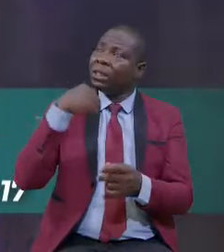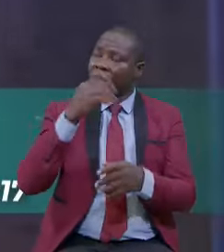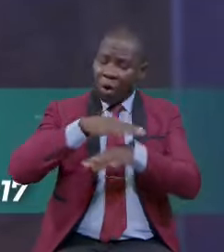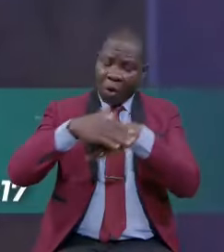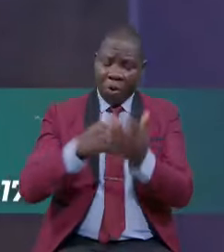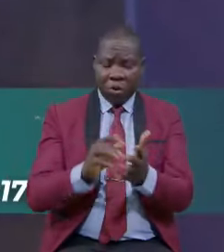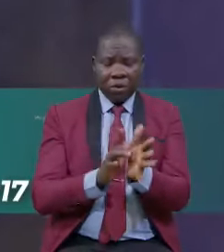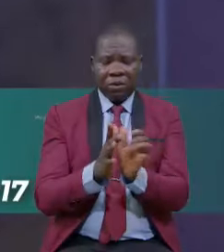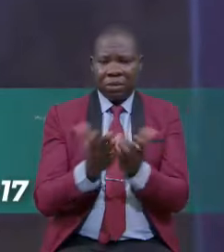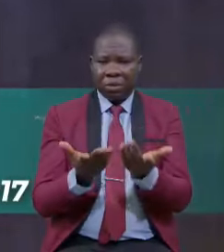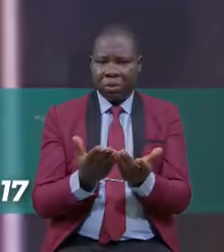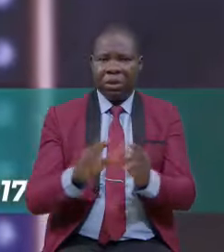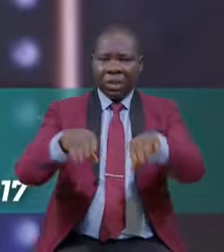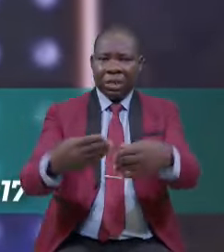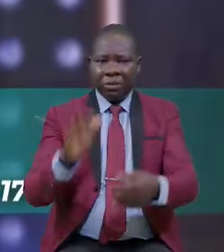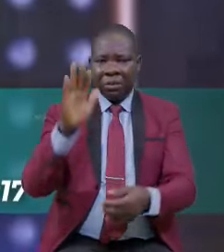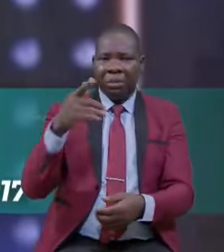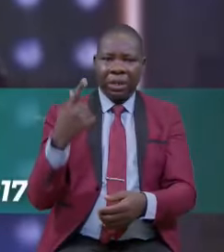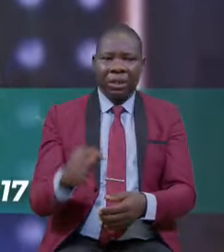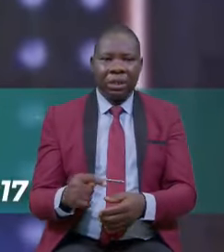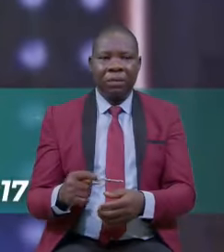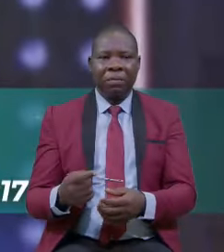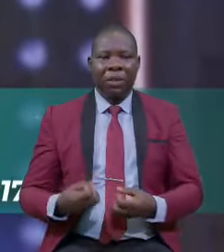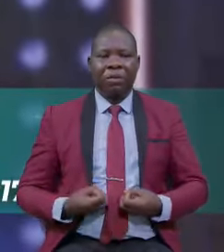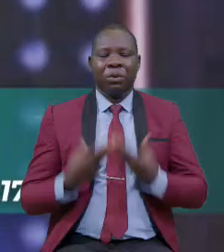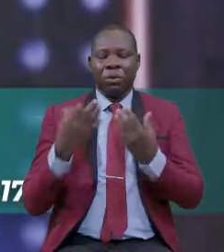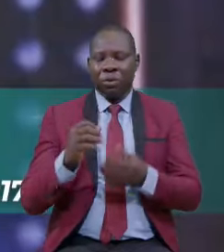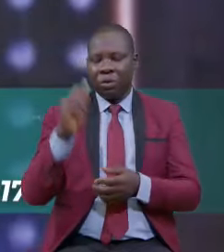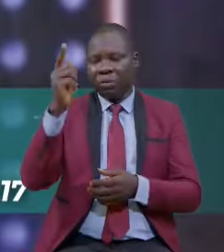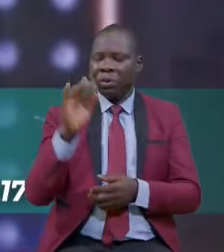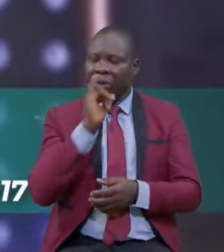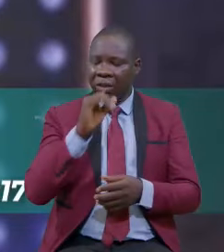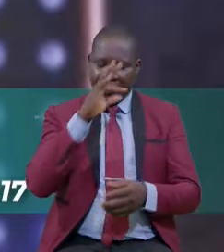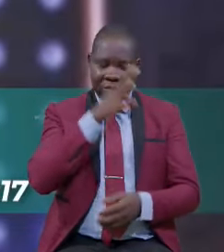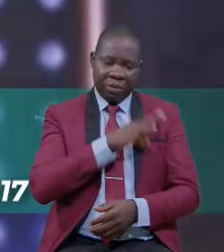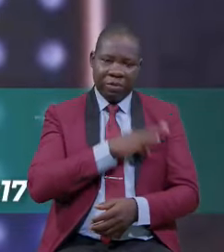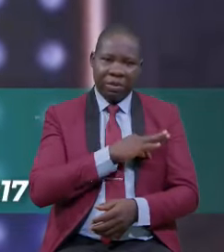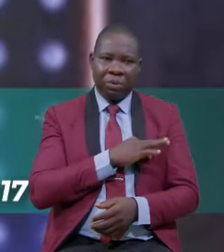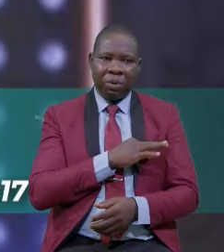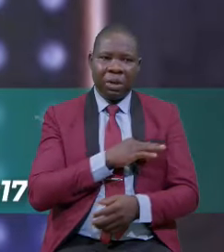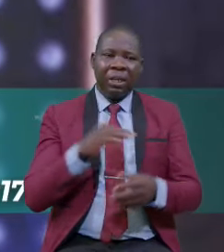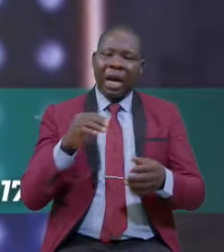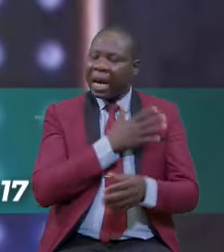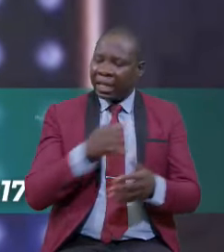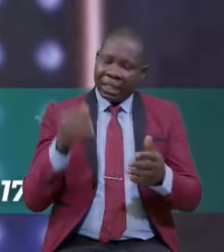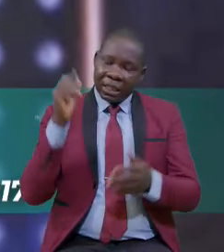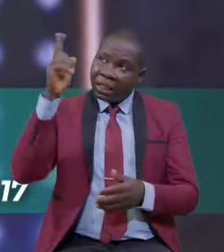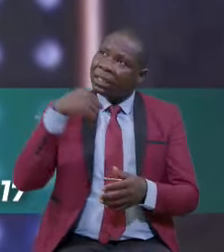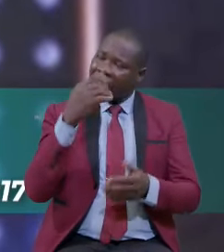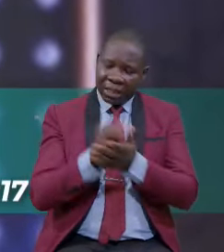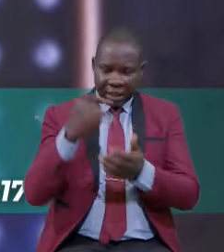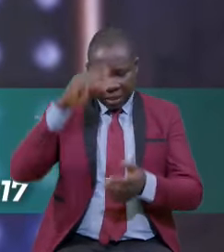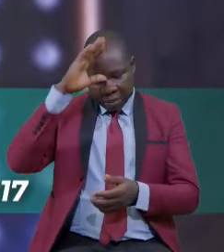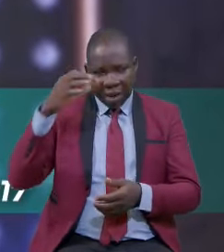is profitable. And it says that the man of God and the woman of God, any man of God